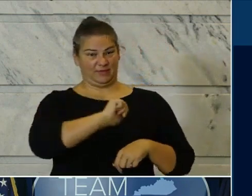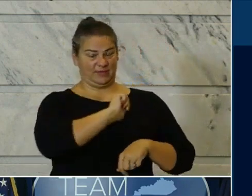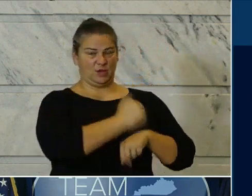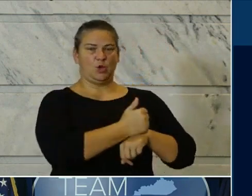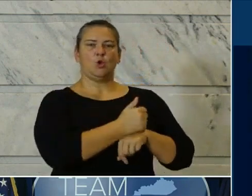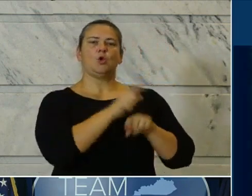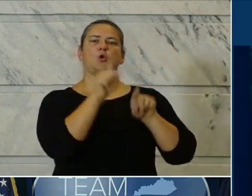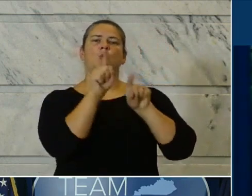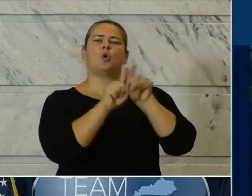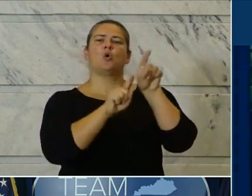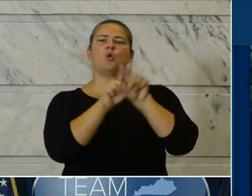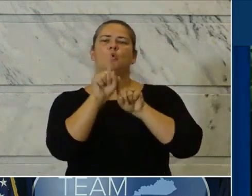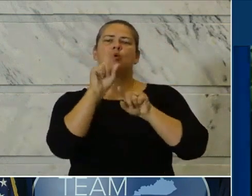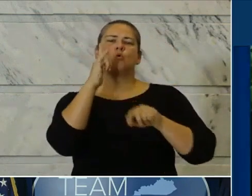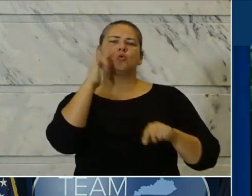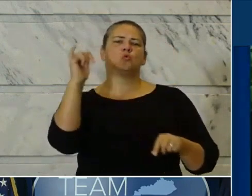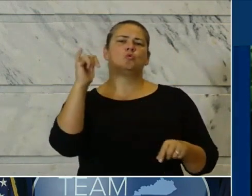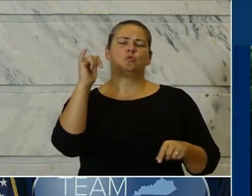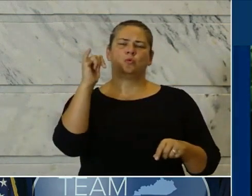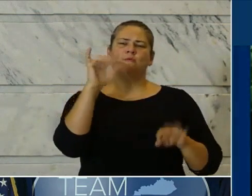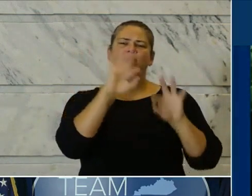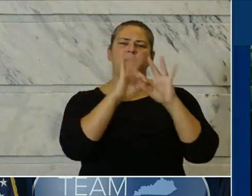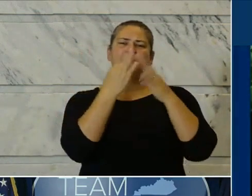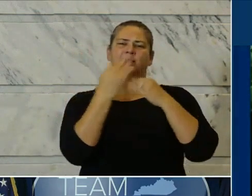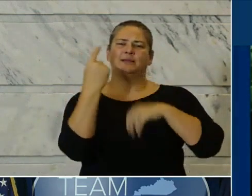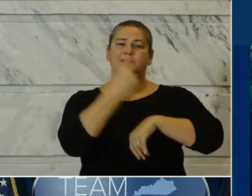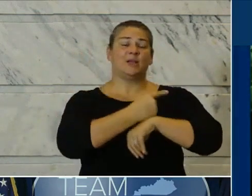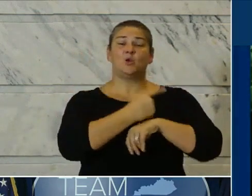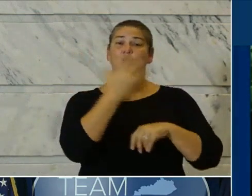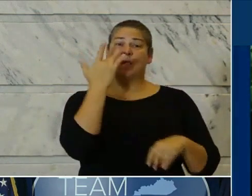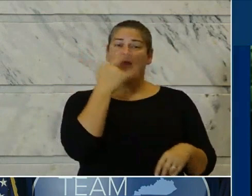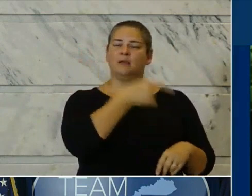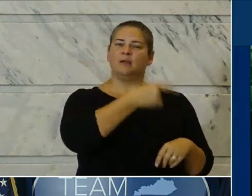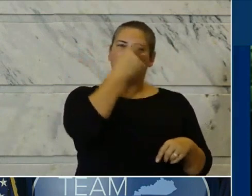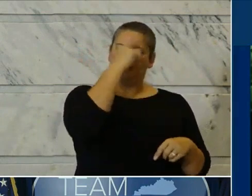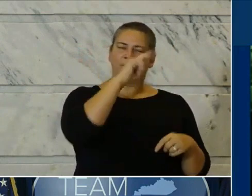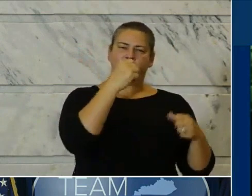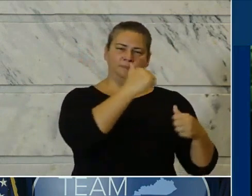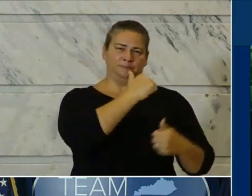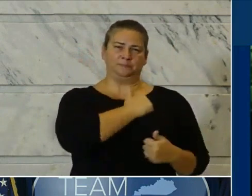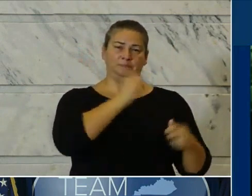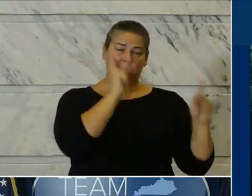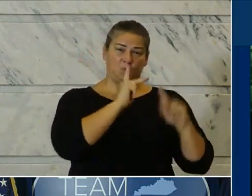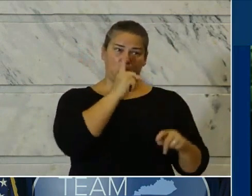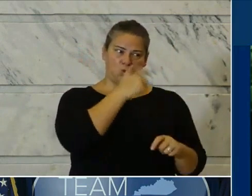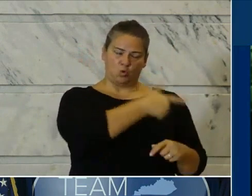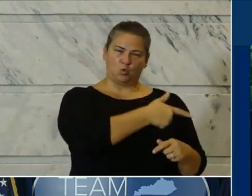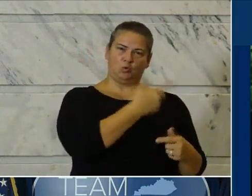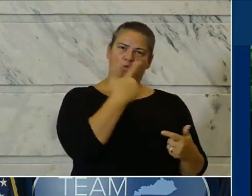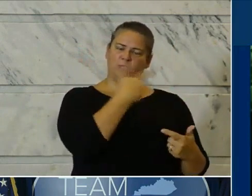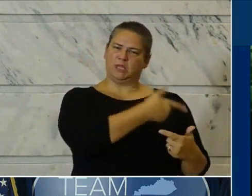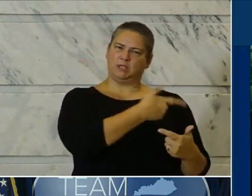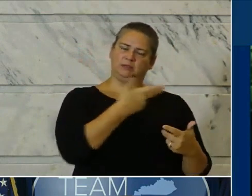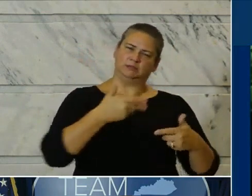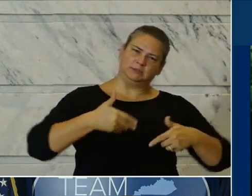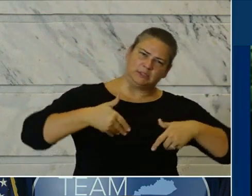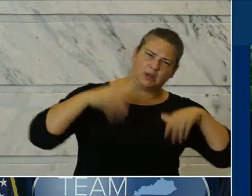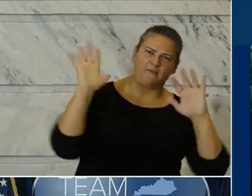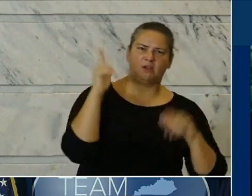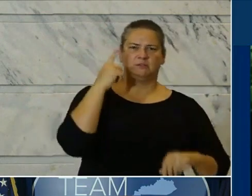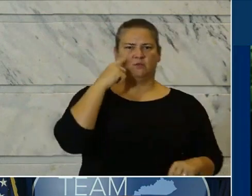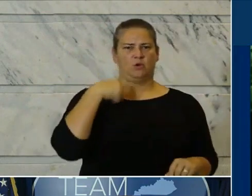Day, a day to venerate the many brave U.S. military members who made the ultimate sacrifice in defense of our